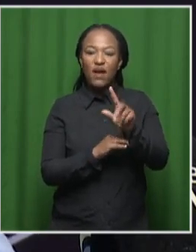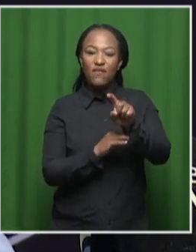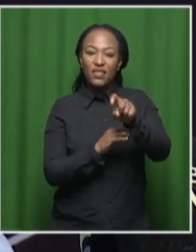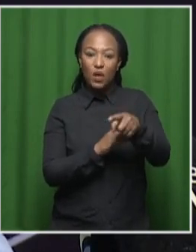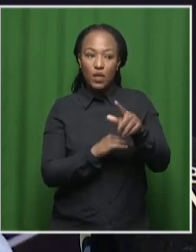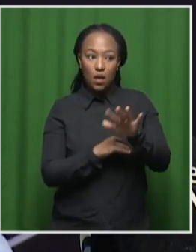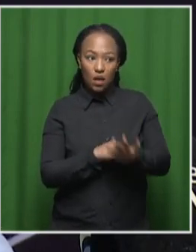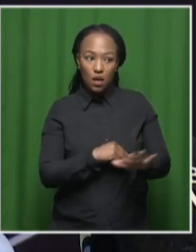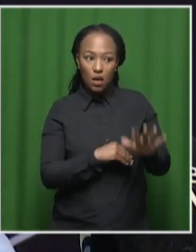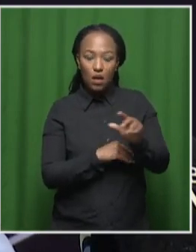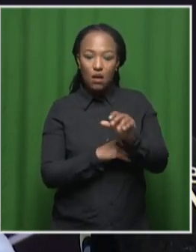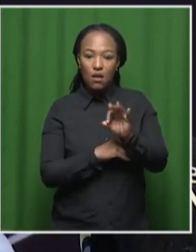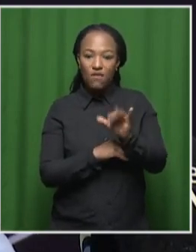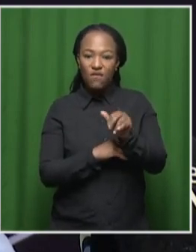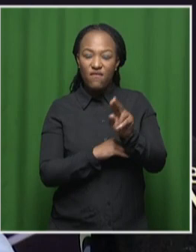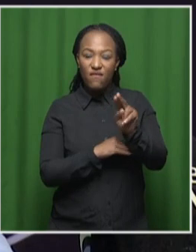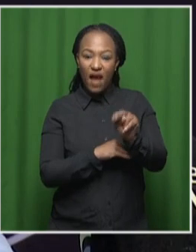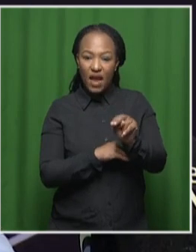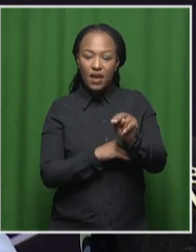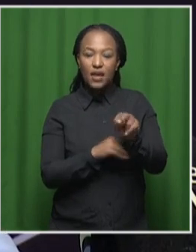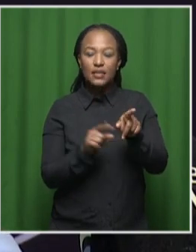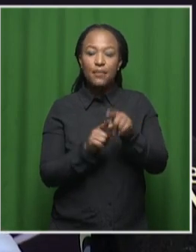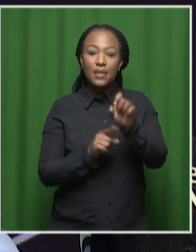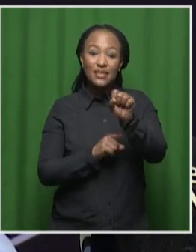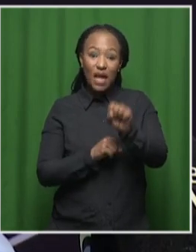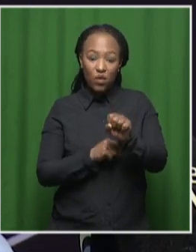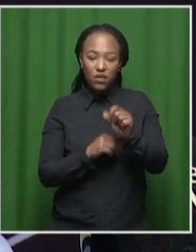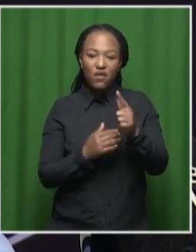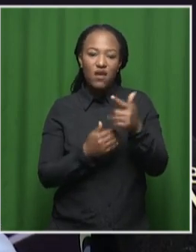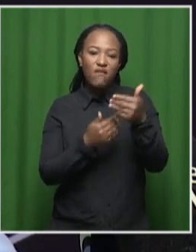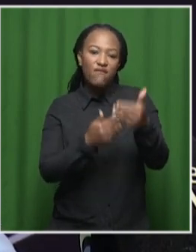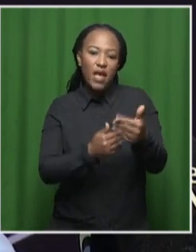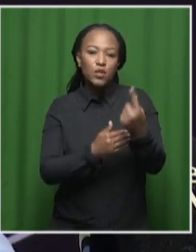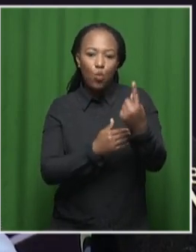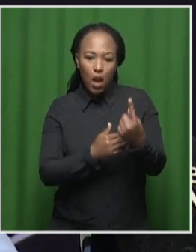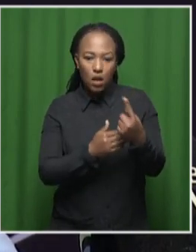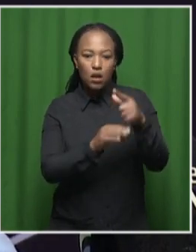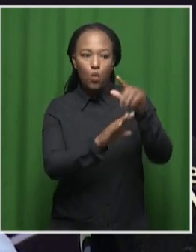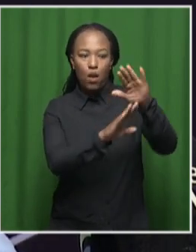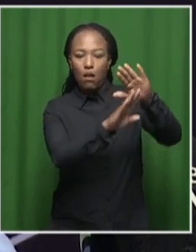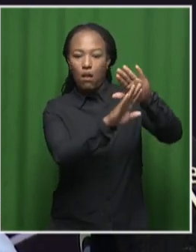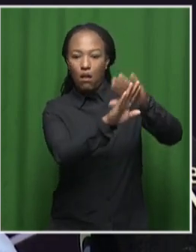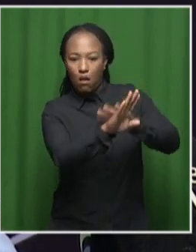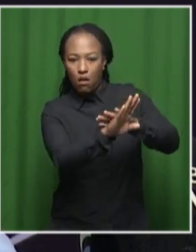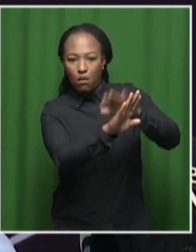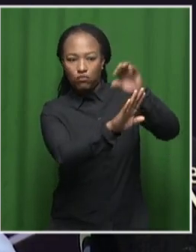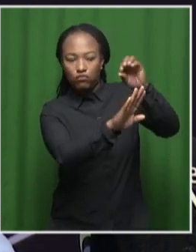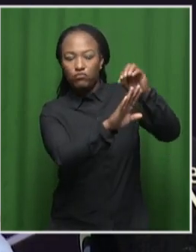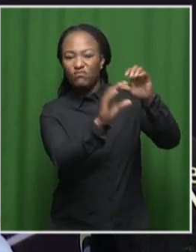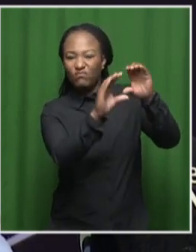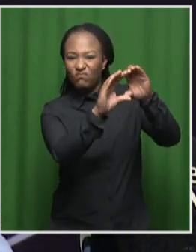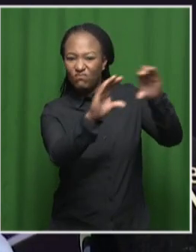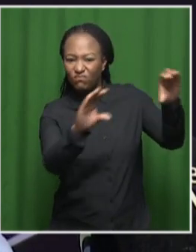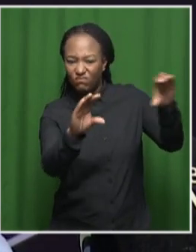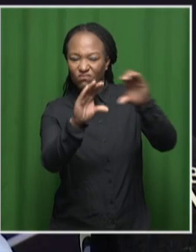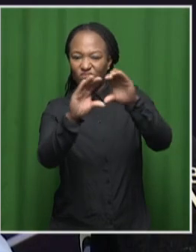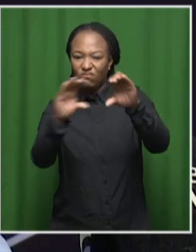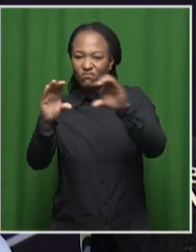areas and parts of the south for phase 1. Ladies and gentlemen, the CEO will go through the rest of the